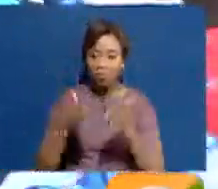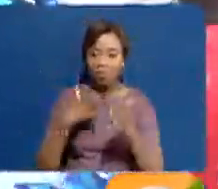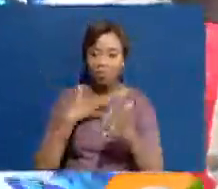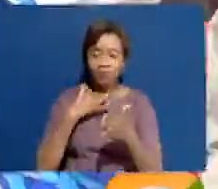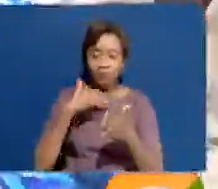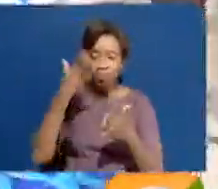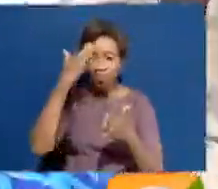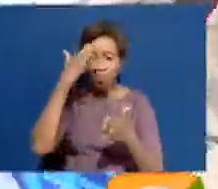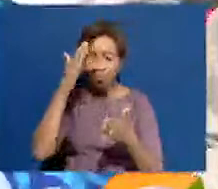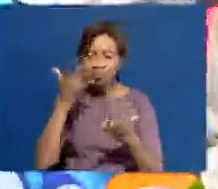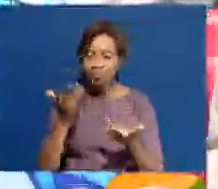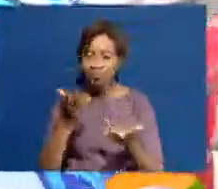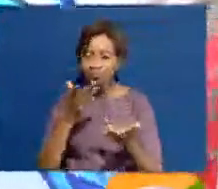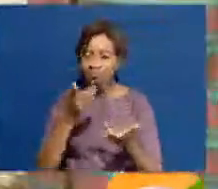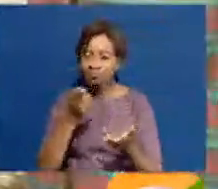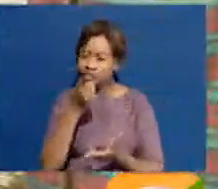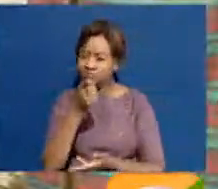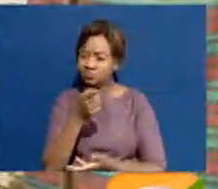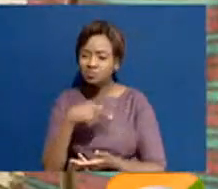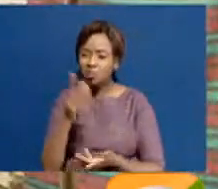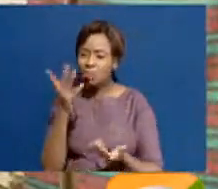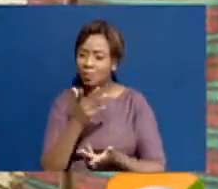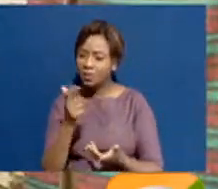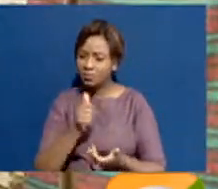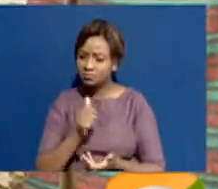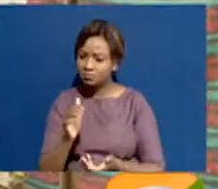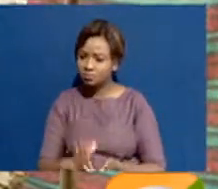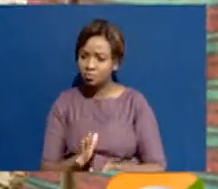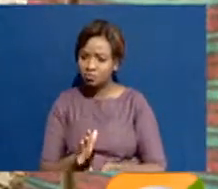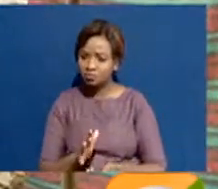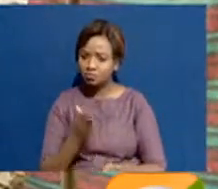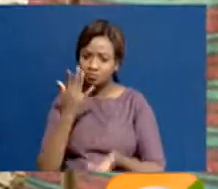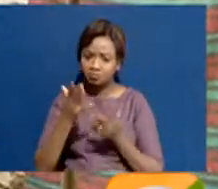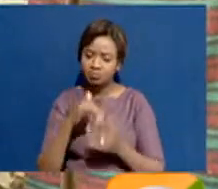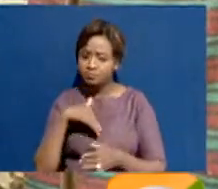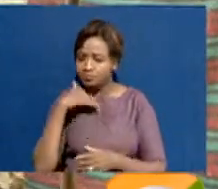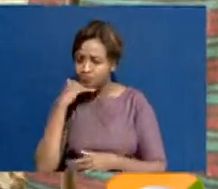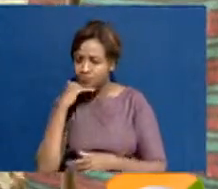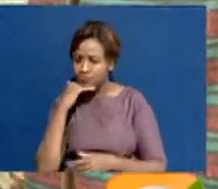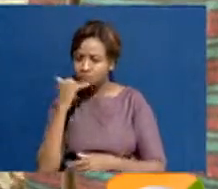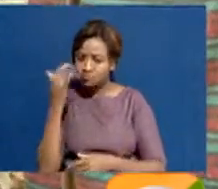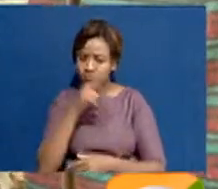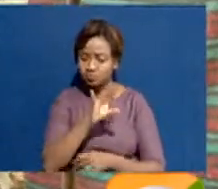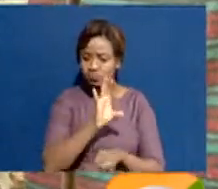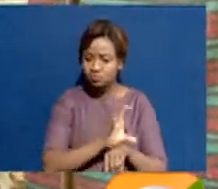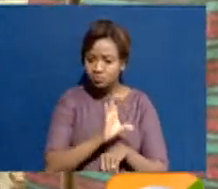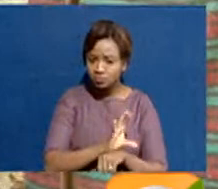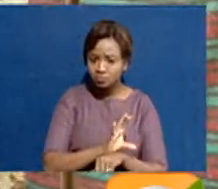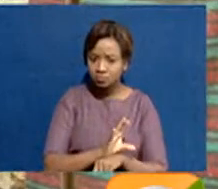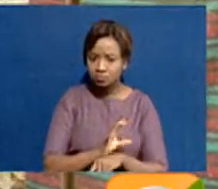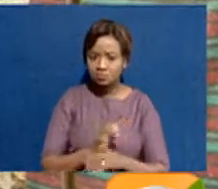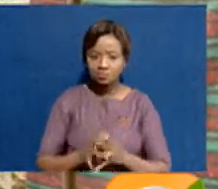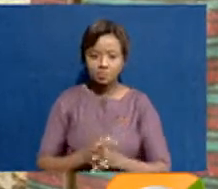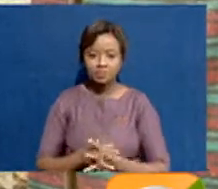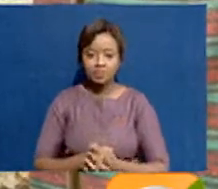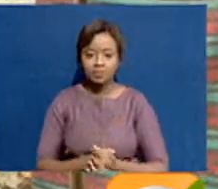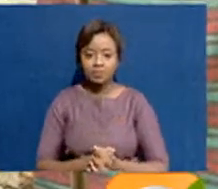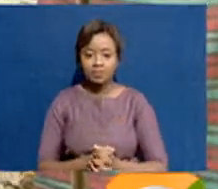what happened to their kin who may have fallen victim to the church turned cult whose birth they were part of.